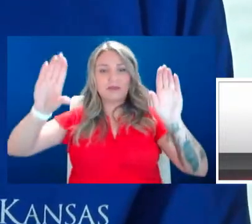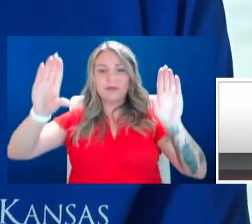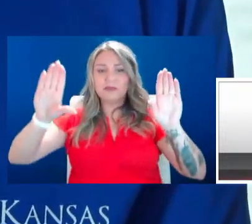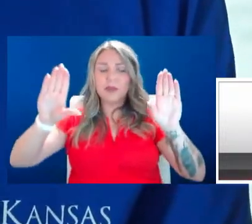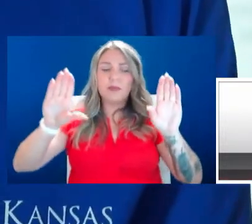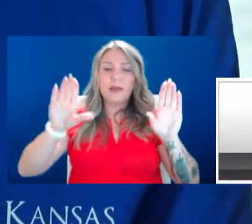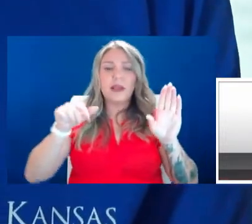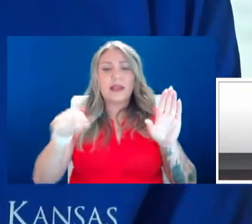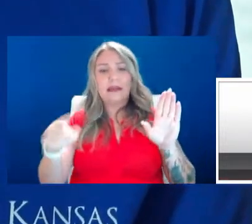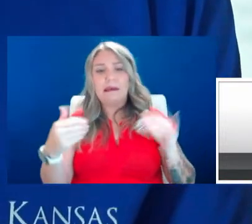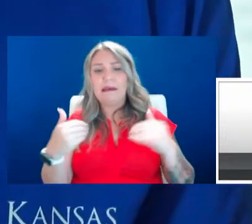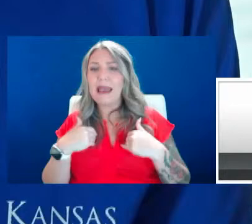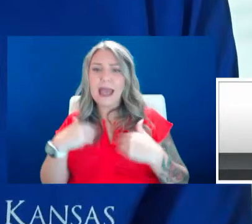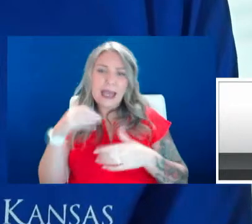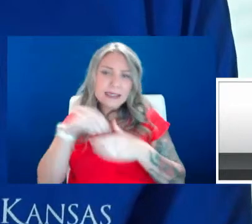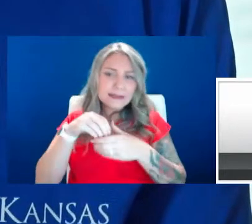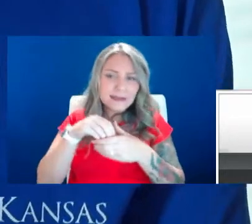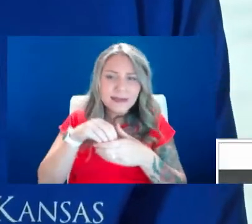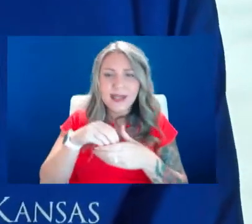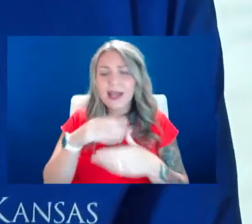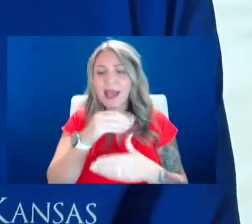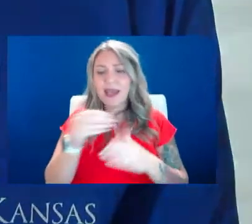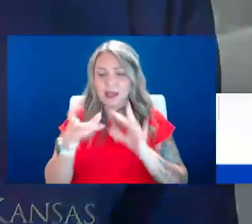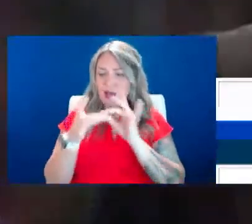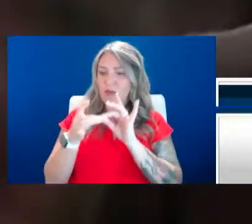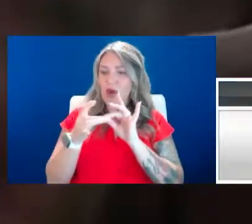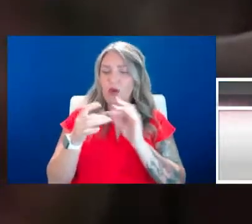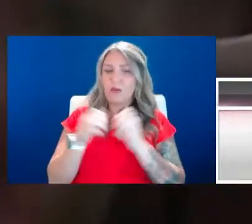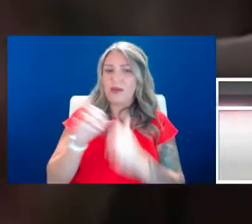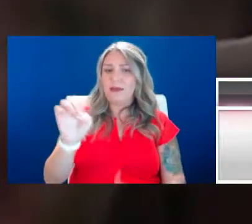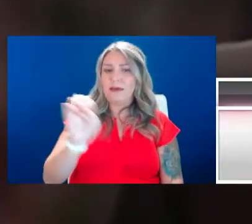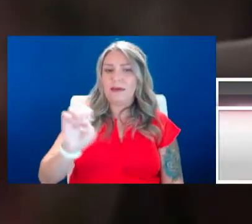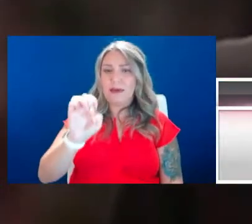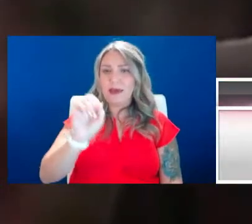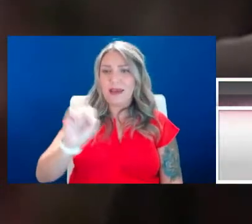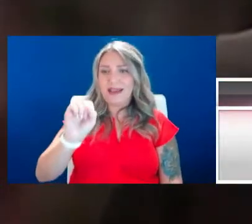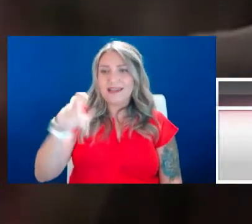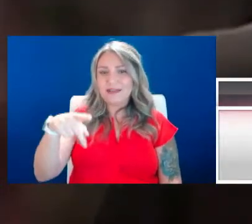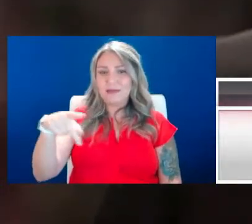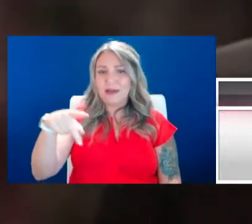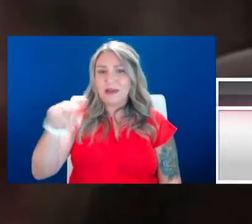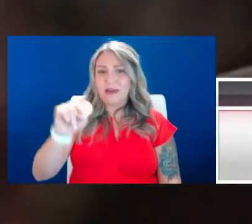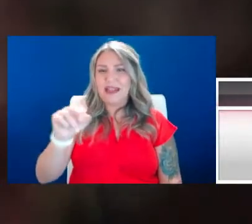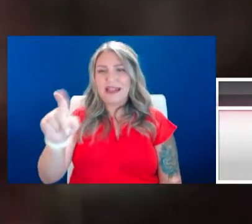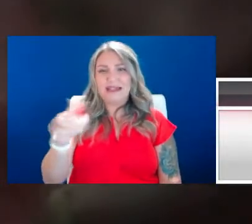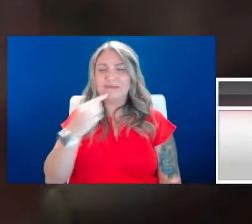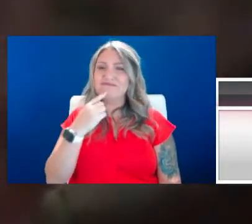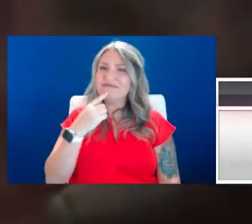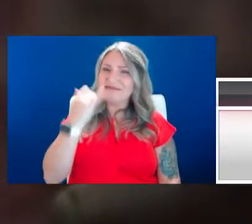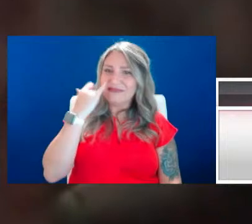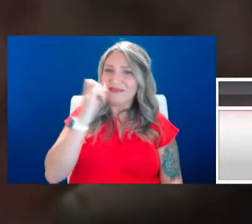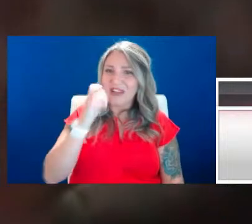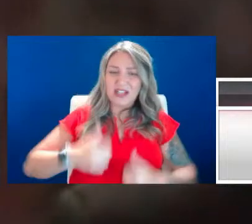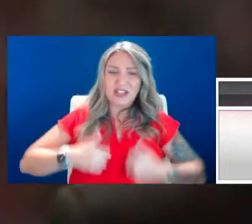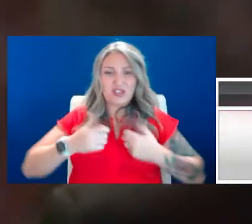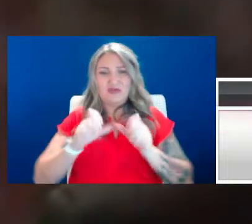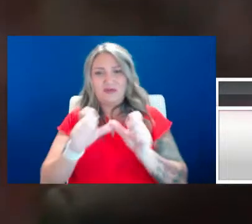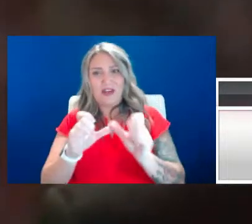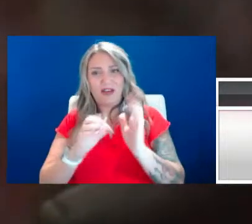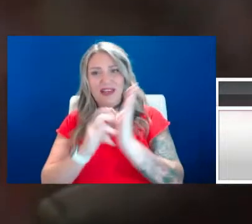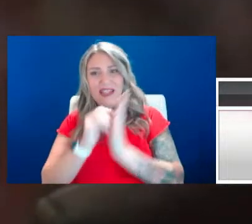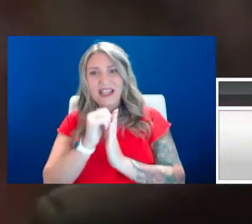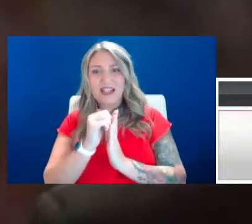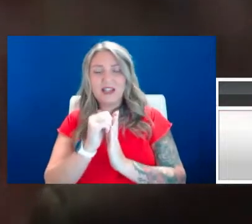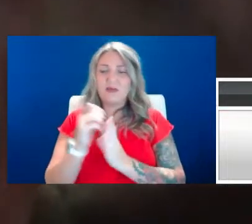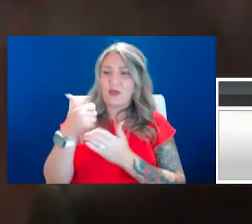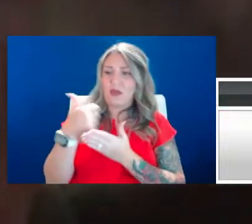within him, and he partnered with ESPN, and he said, if I'm not going to survive my cancer, then I'm going to do something that's going to help other people survive